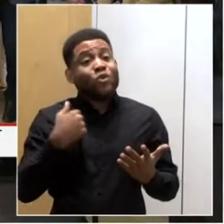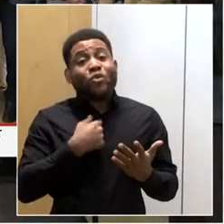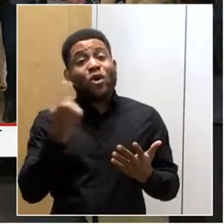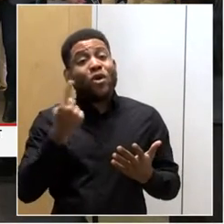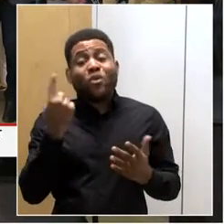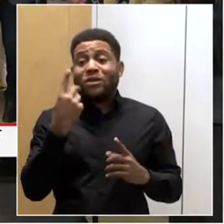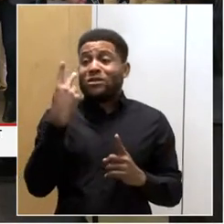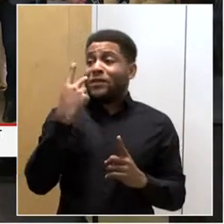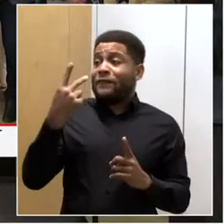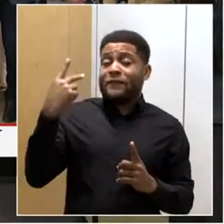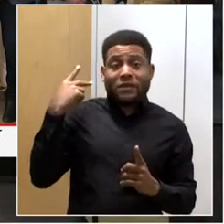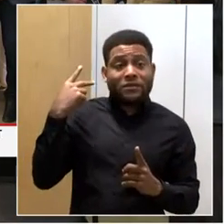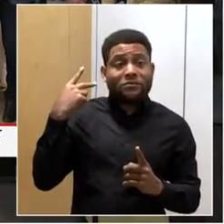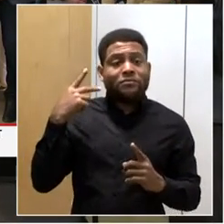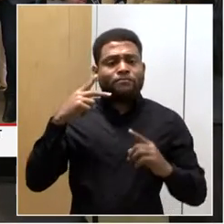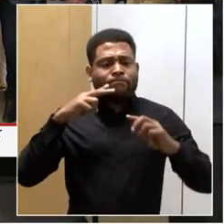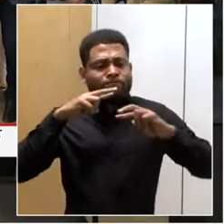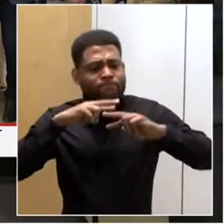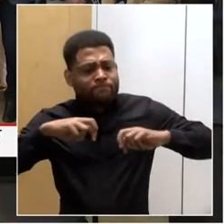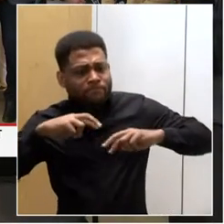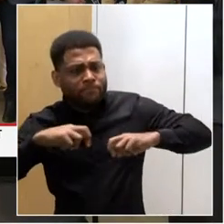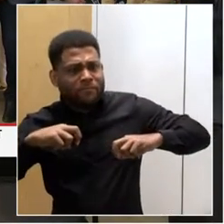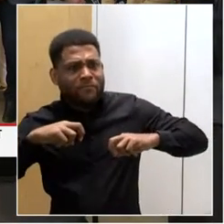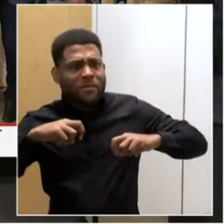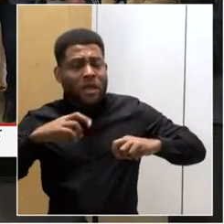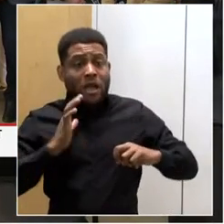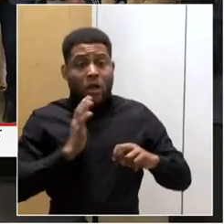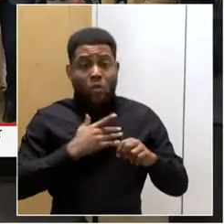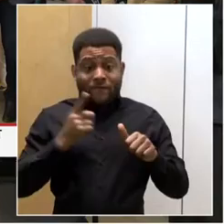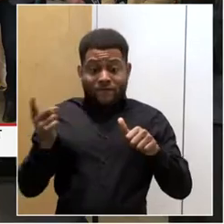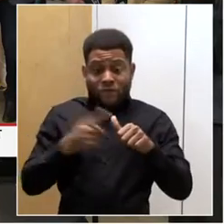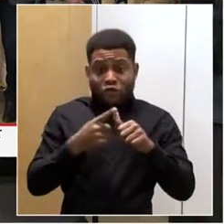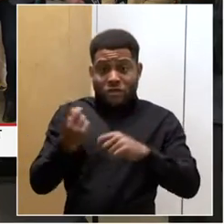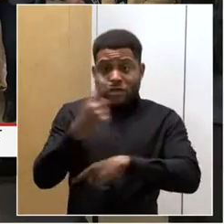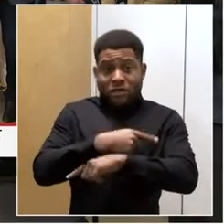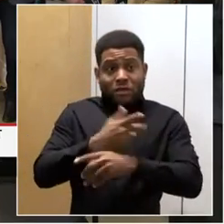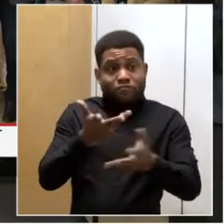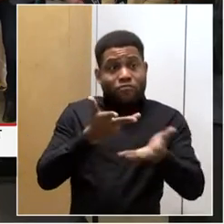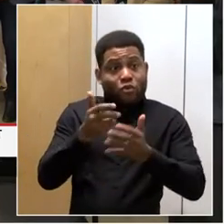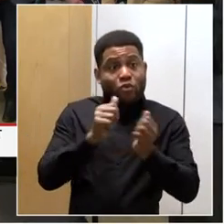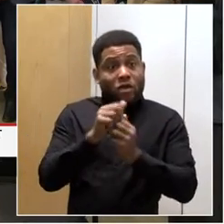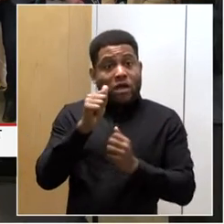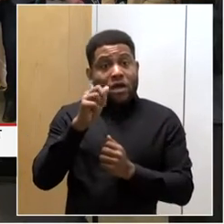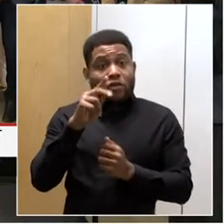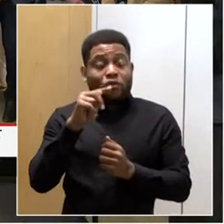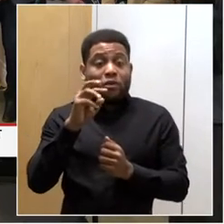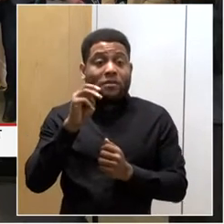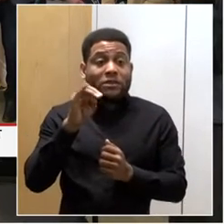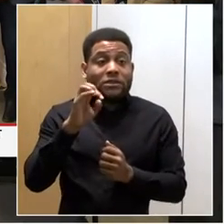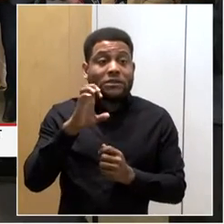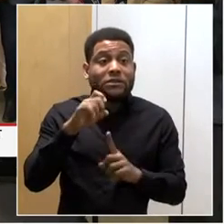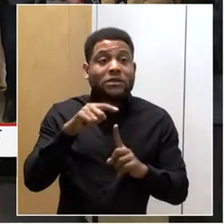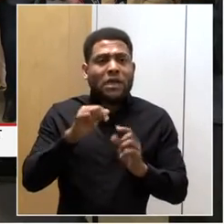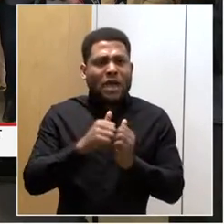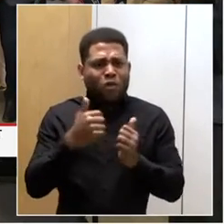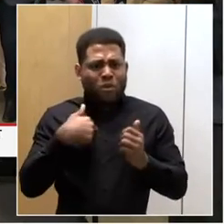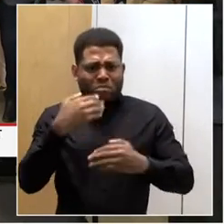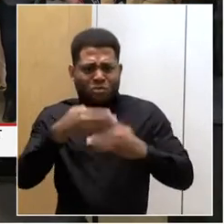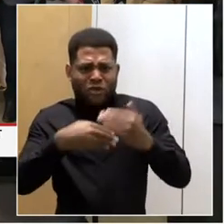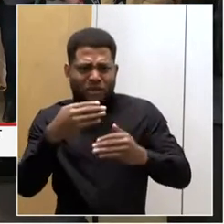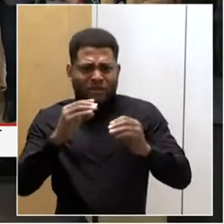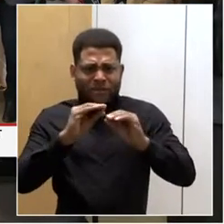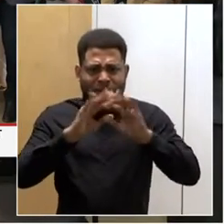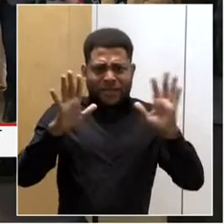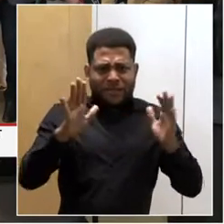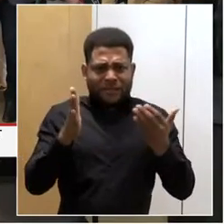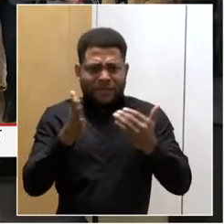our initial engagement with Artomatic, the team started talking. It's like, let's make this process clearer. Let's make it easier. Let's make